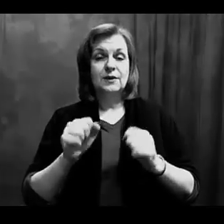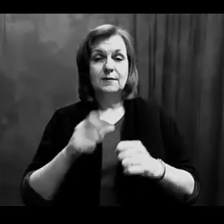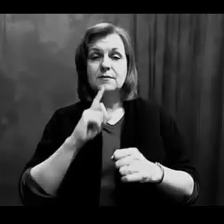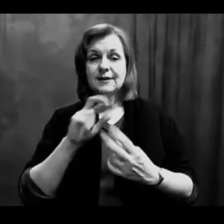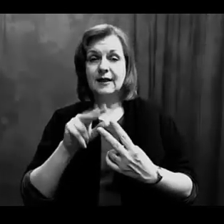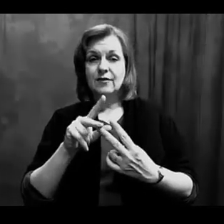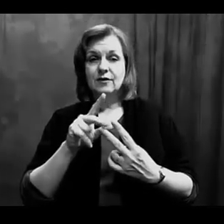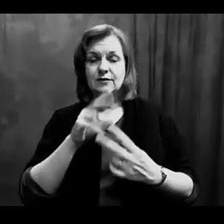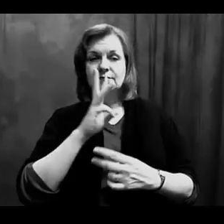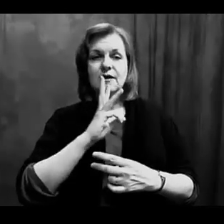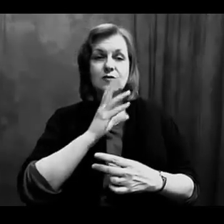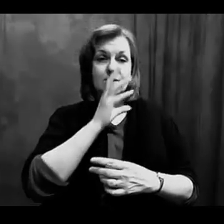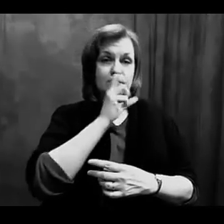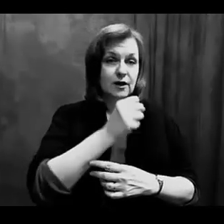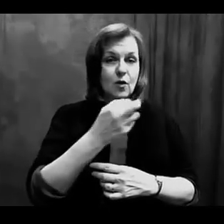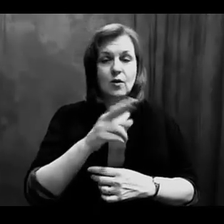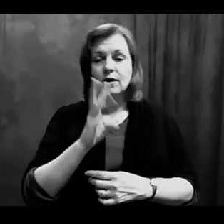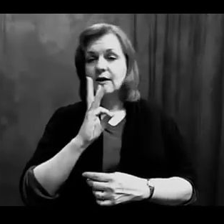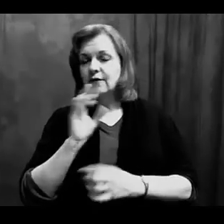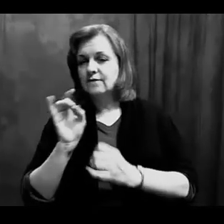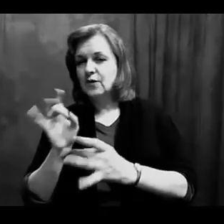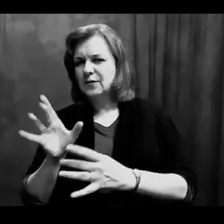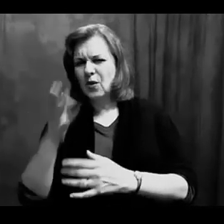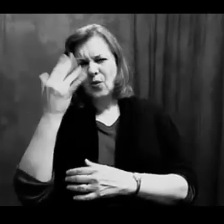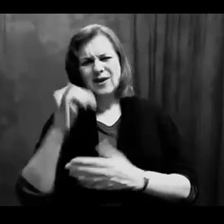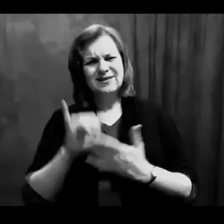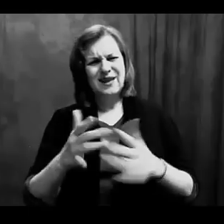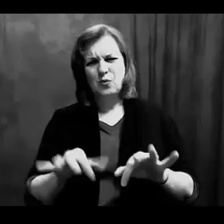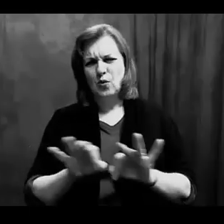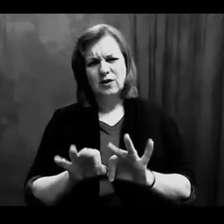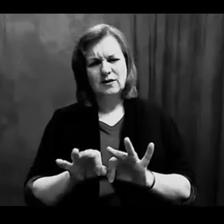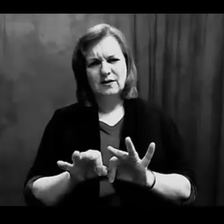of the R group or the functional group.